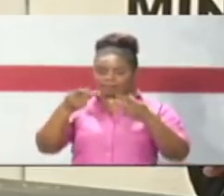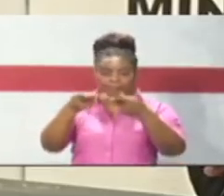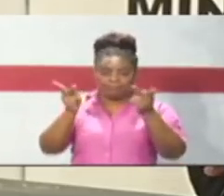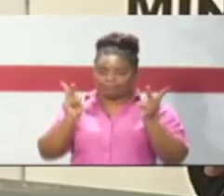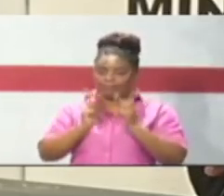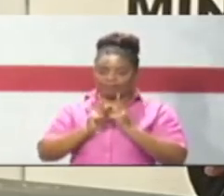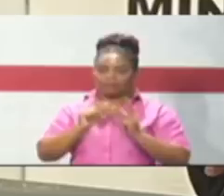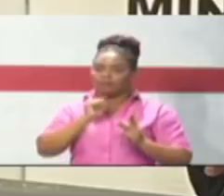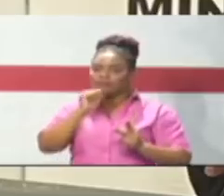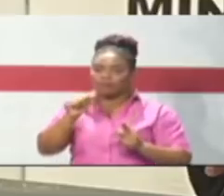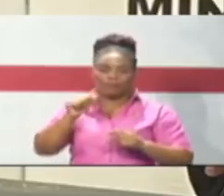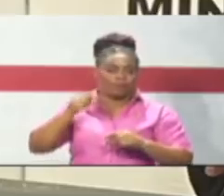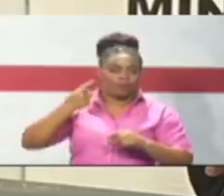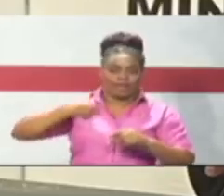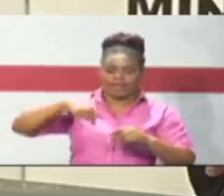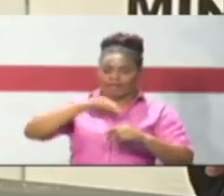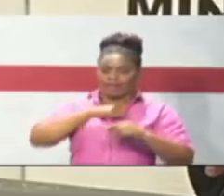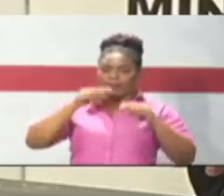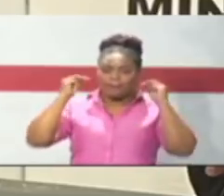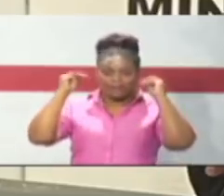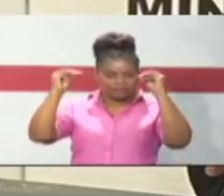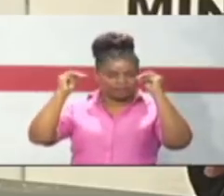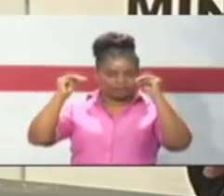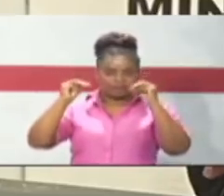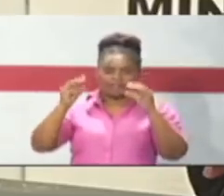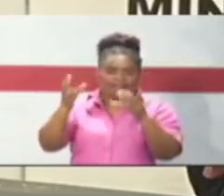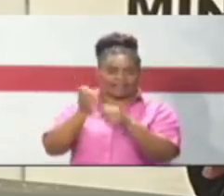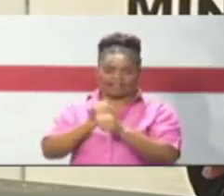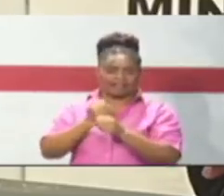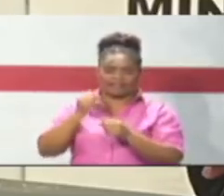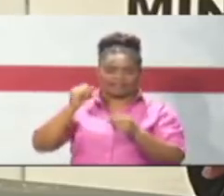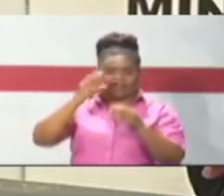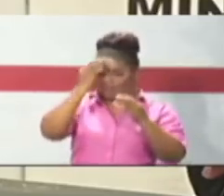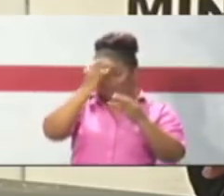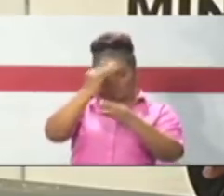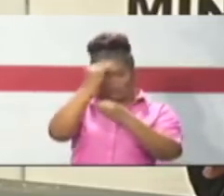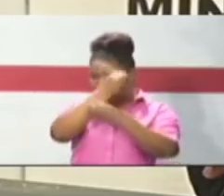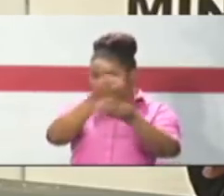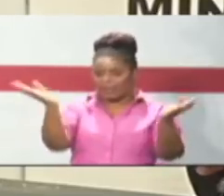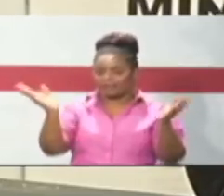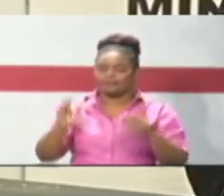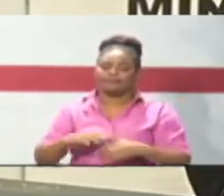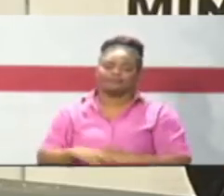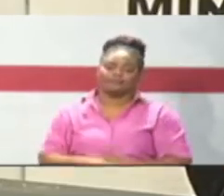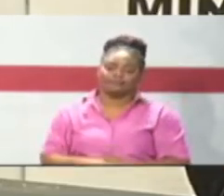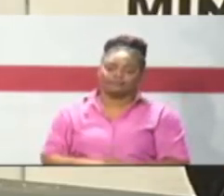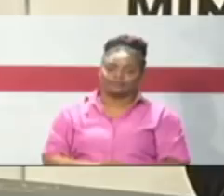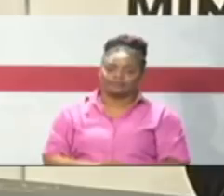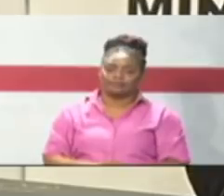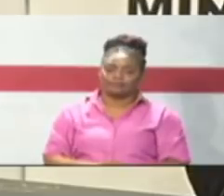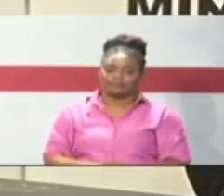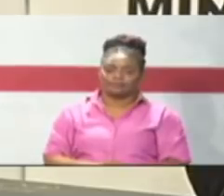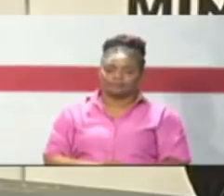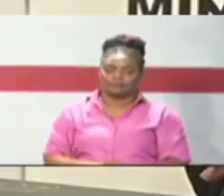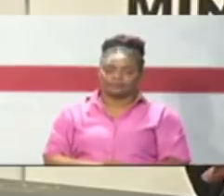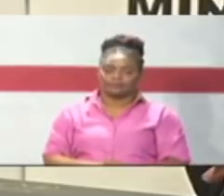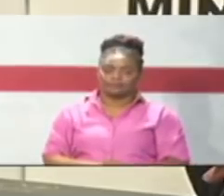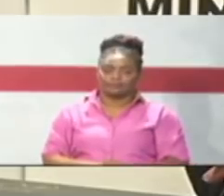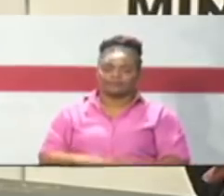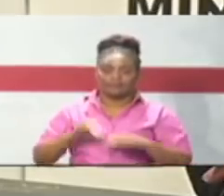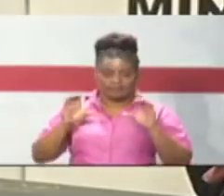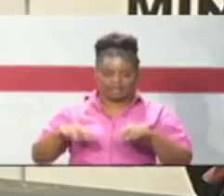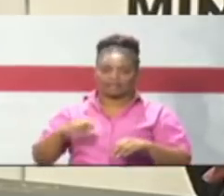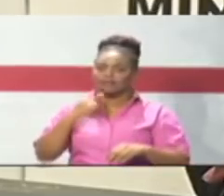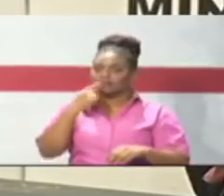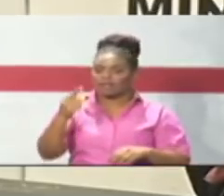have at the national level at my disposal. We can verify whether those bits of information are available, and we can